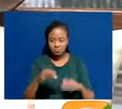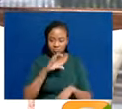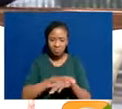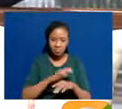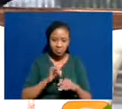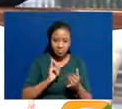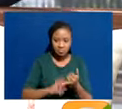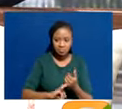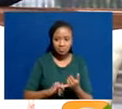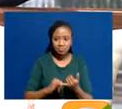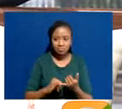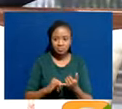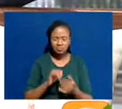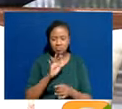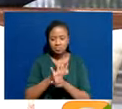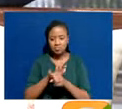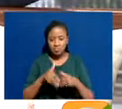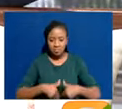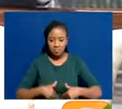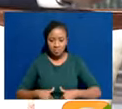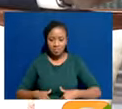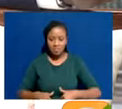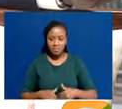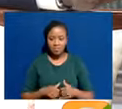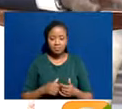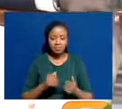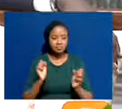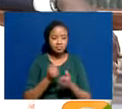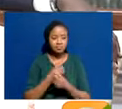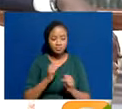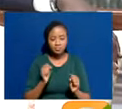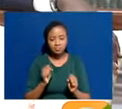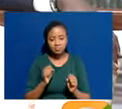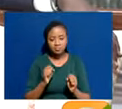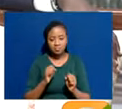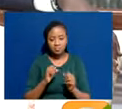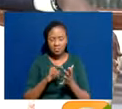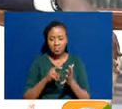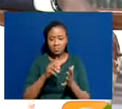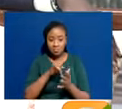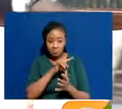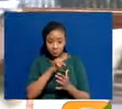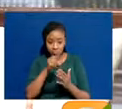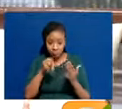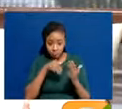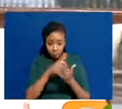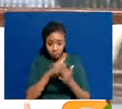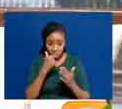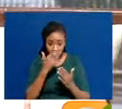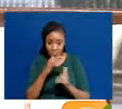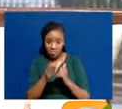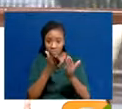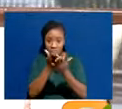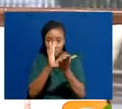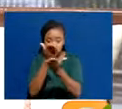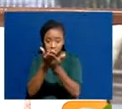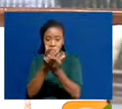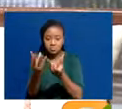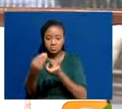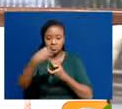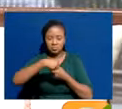children, and then many of them are young. Yeah. You can't just fire them. And so we want to absorb those who will apply and come into the county